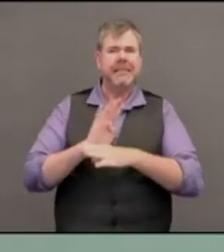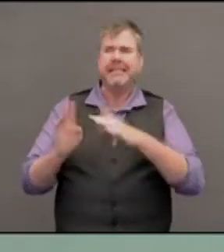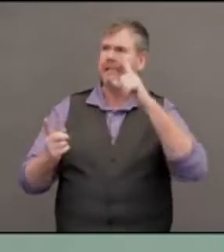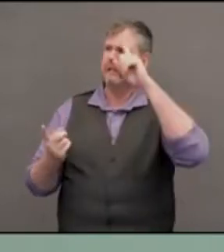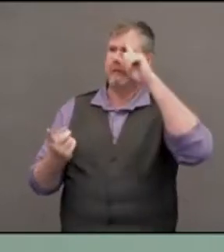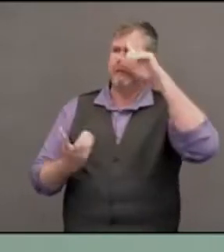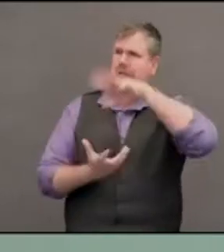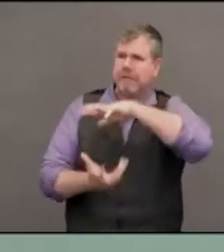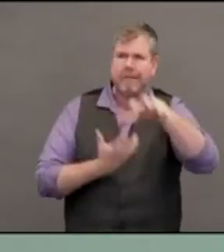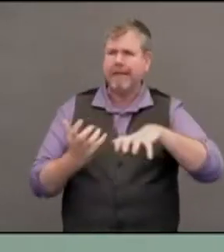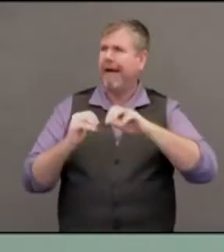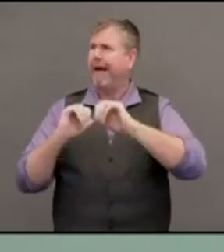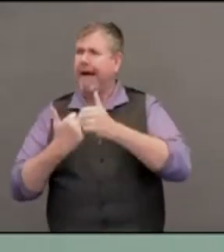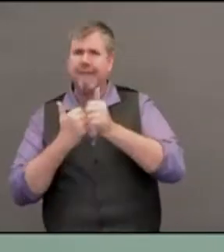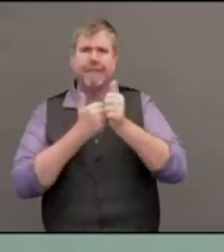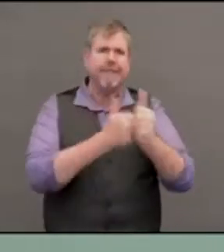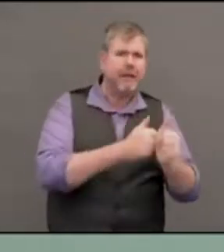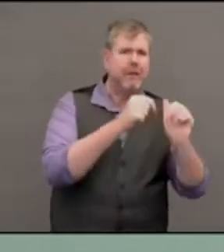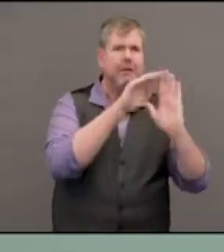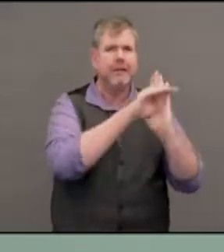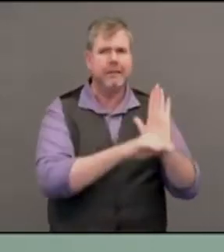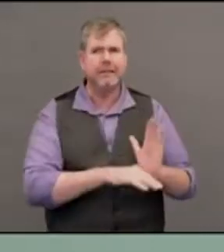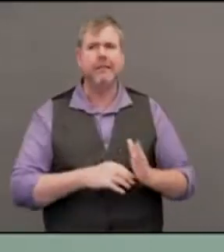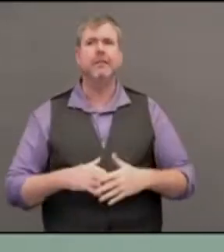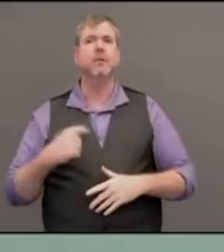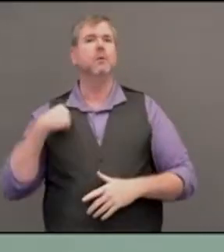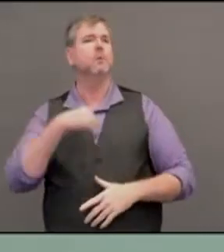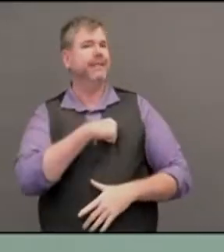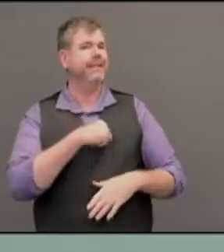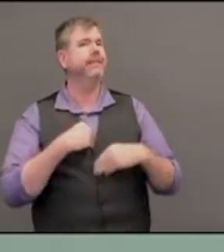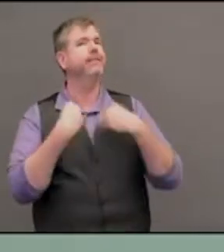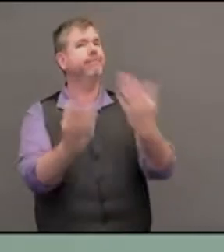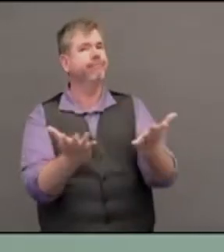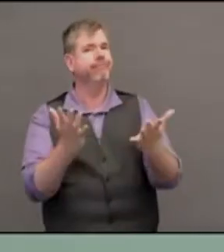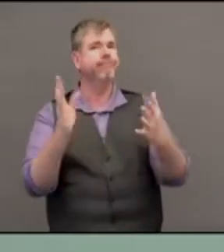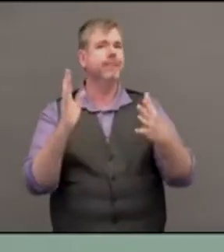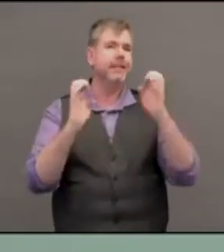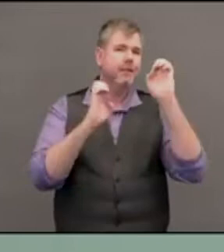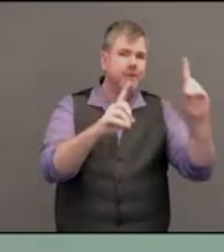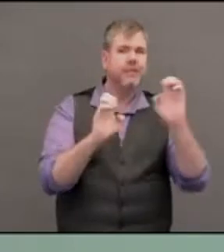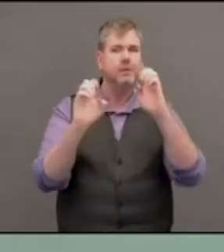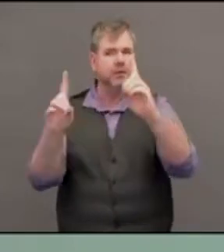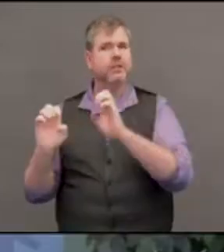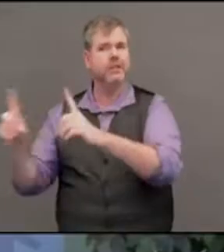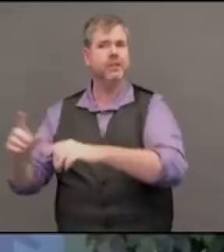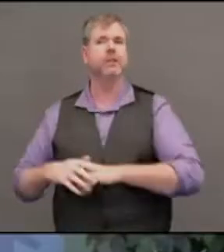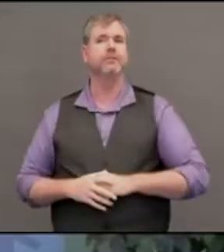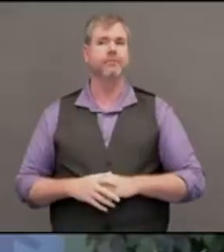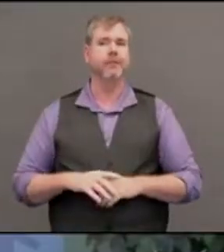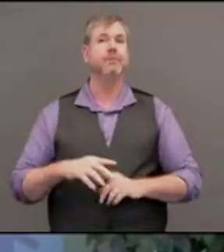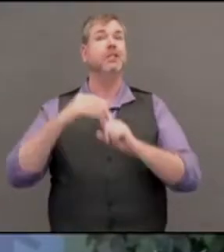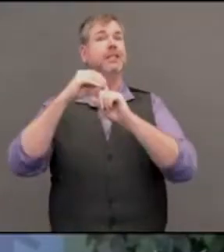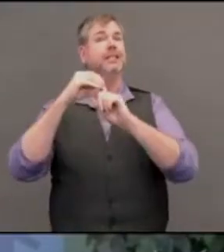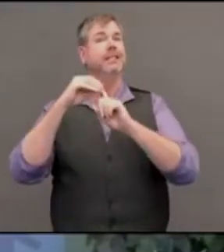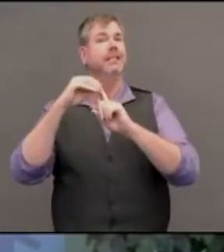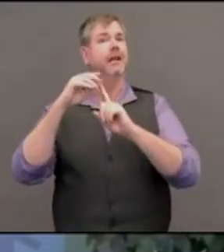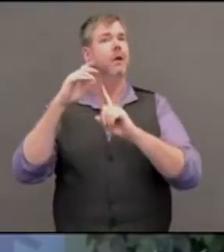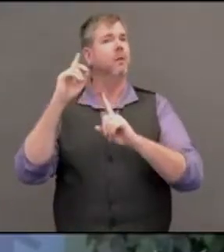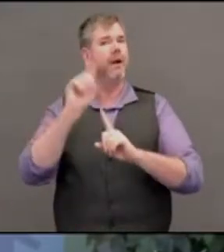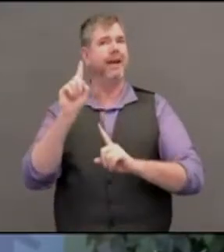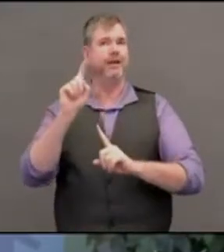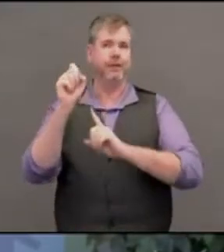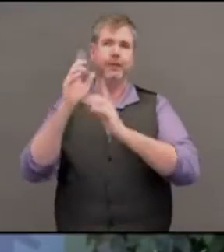that education for those businesses in communities where COVID-19 has heavily impacted them. Mm-hmm. So why is this work